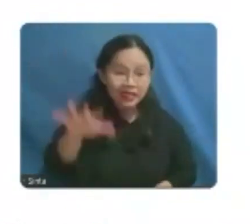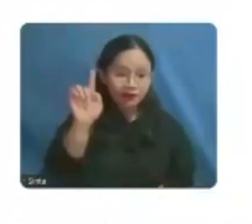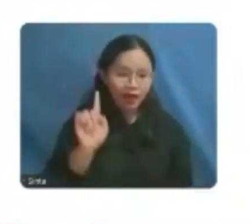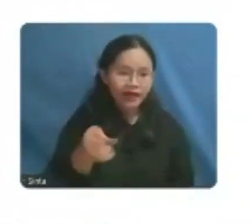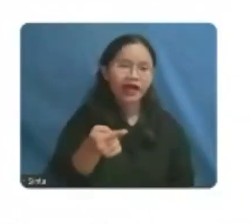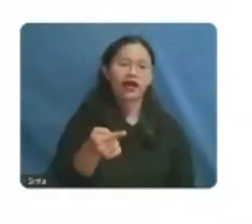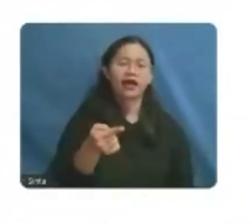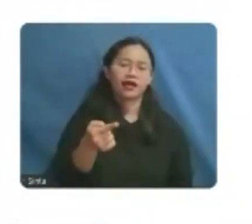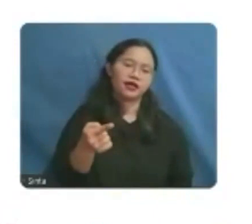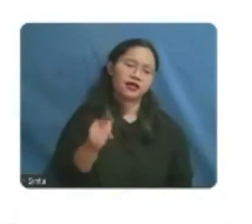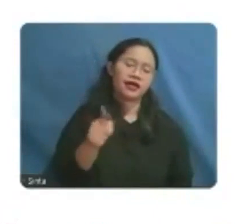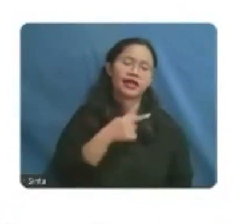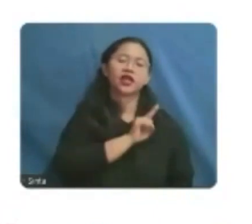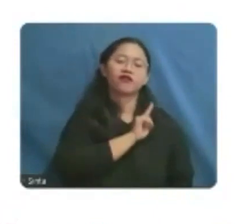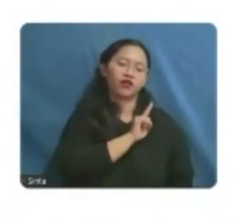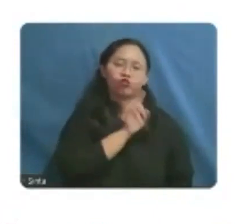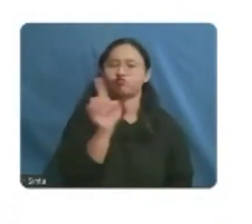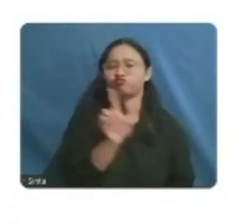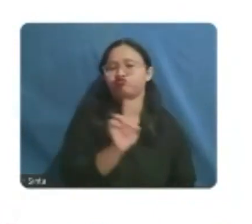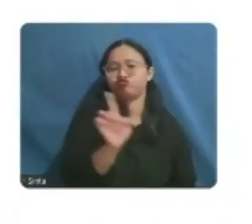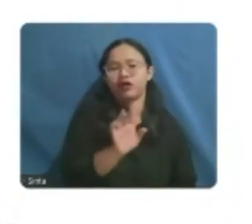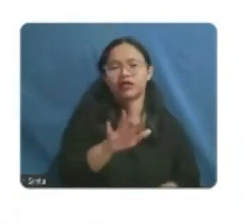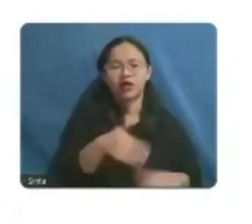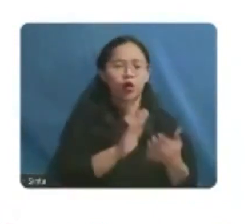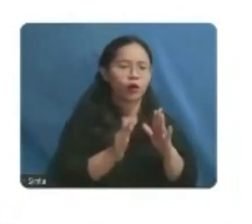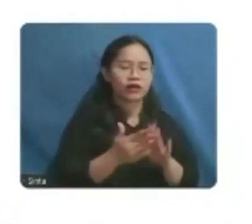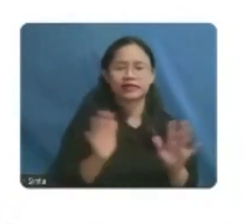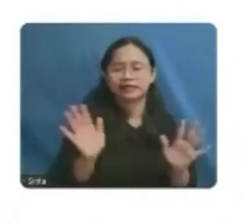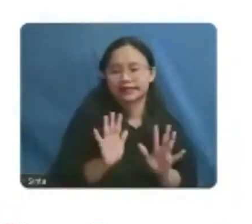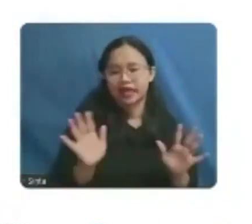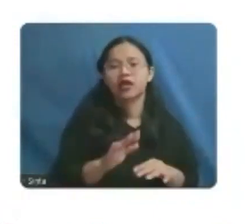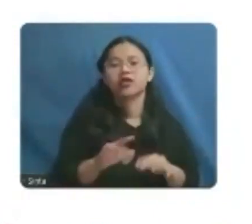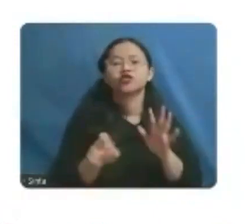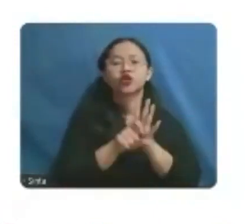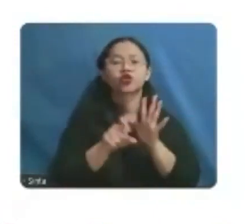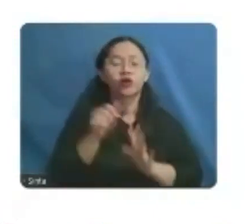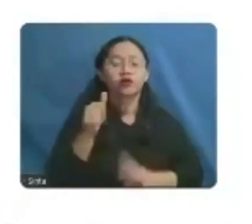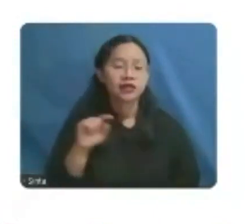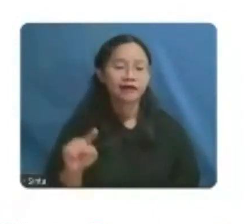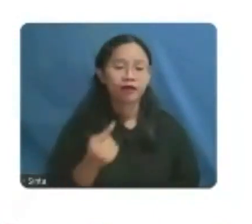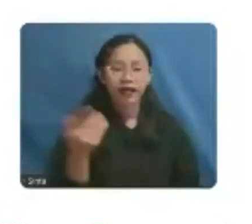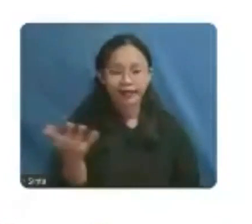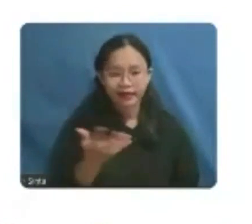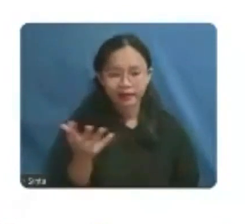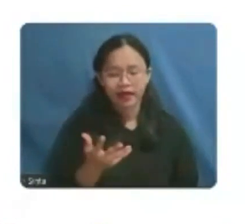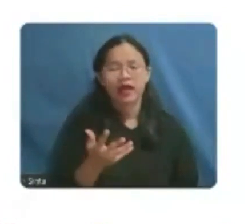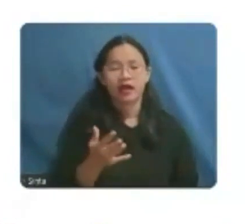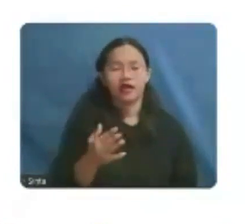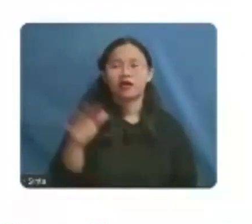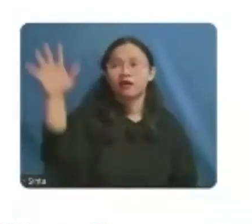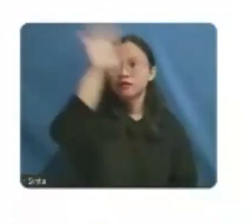sources. Who are the polluters? What are the polluters? Traffic, industry,